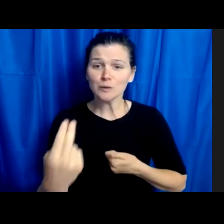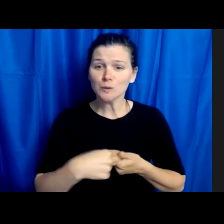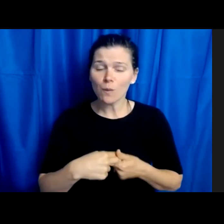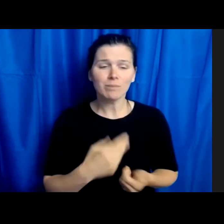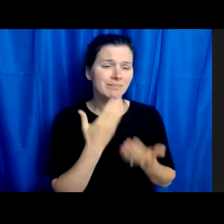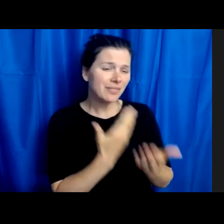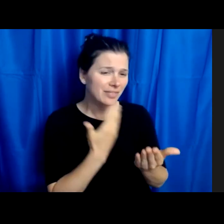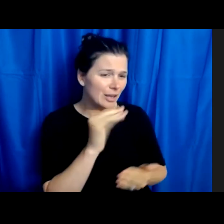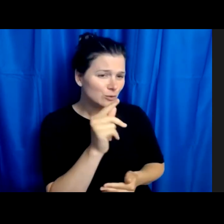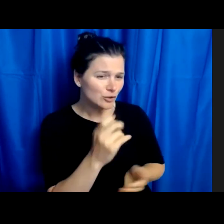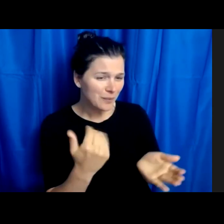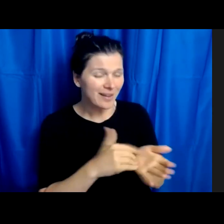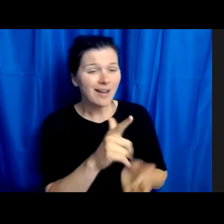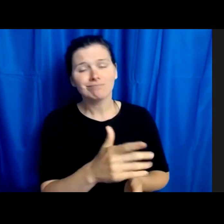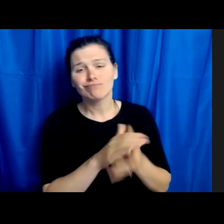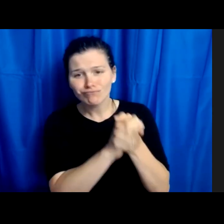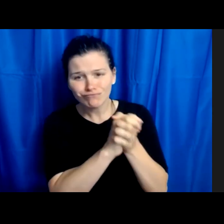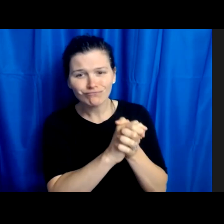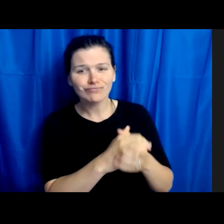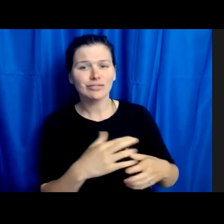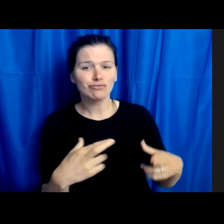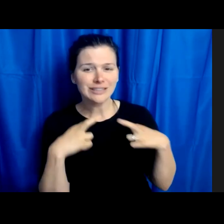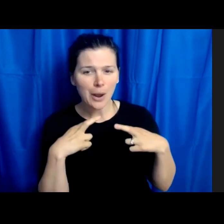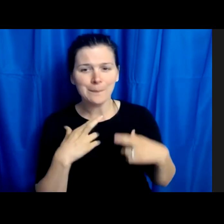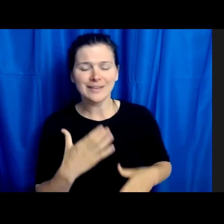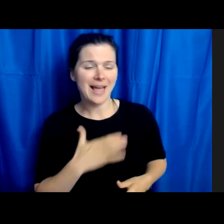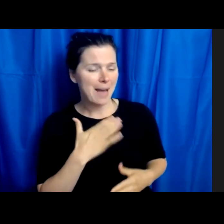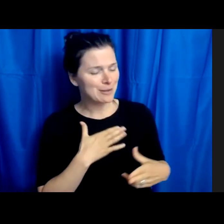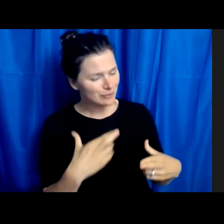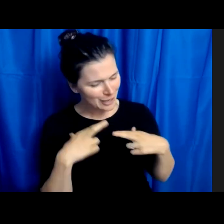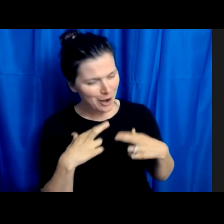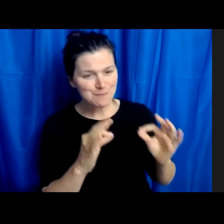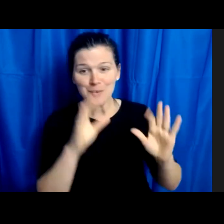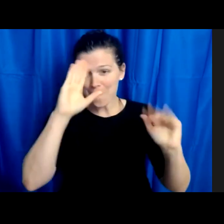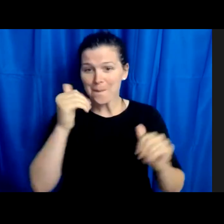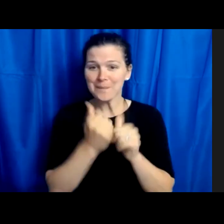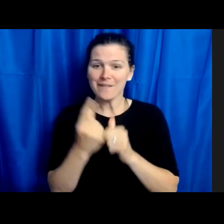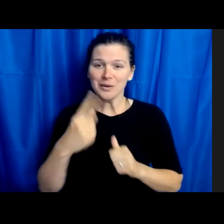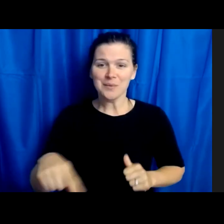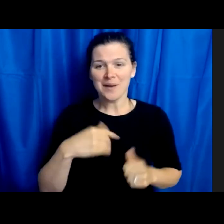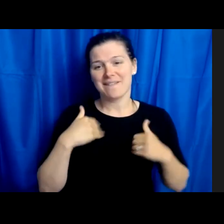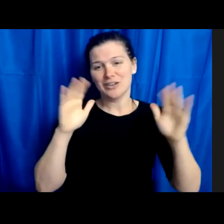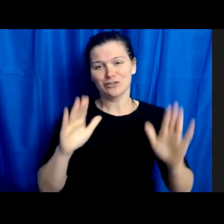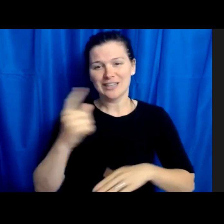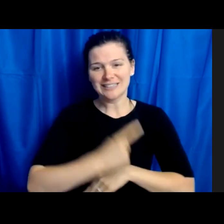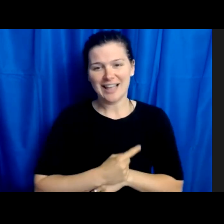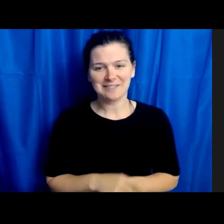much. Happy retirement, and we hope everyone has a wonderful rest of your day. Thank you.